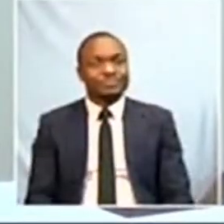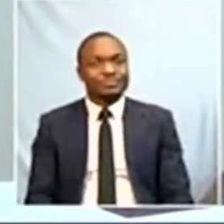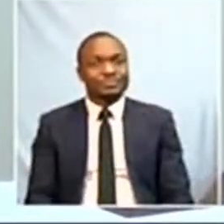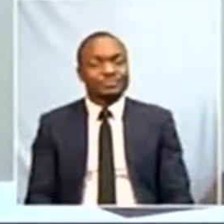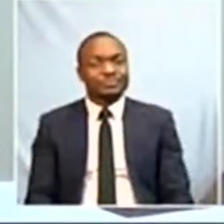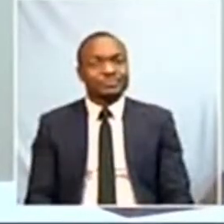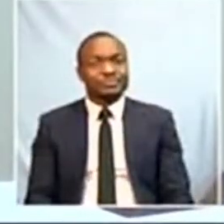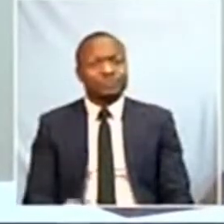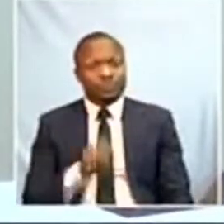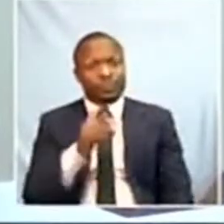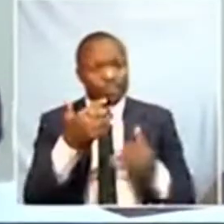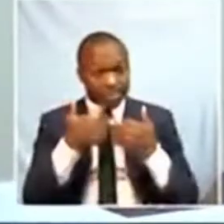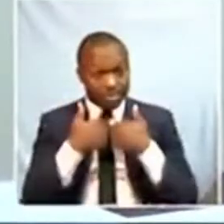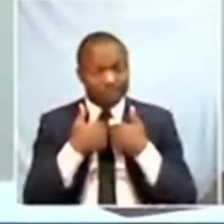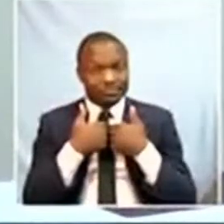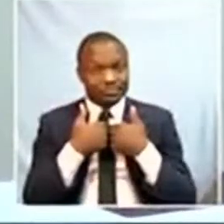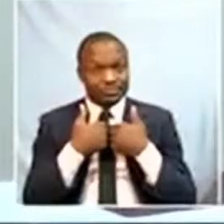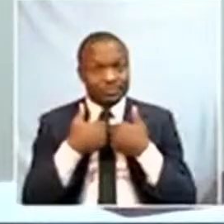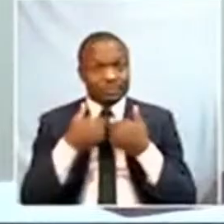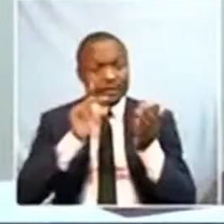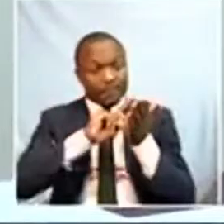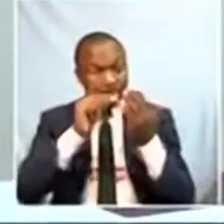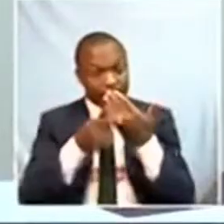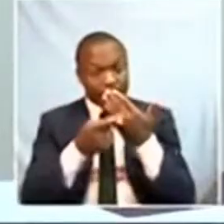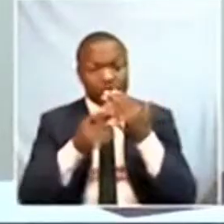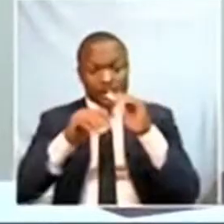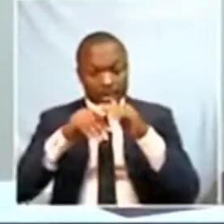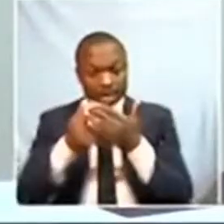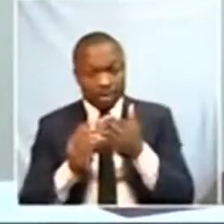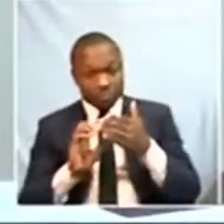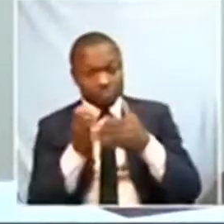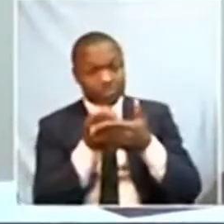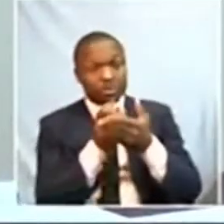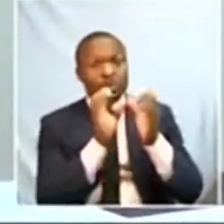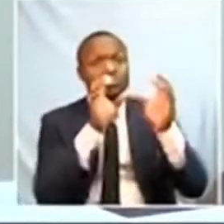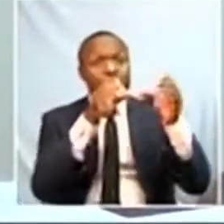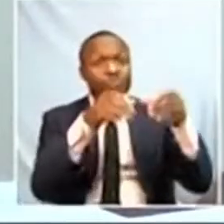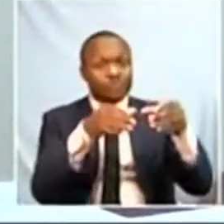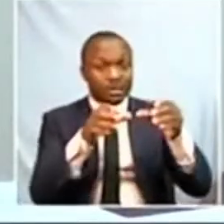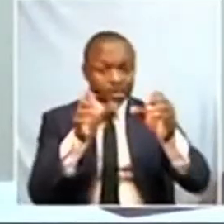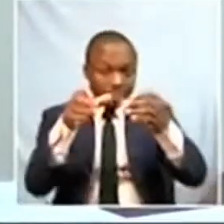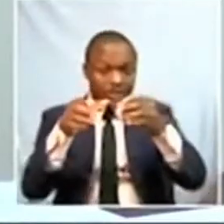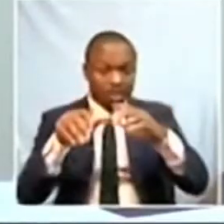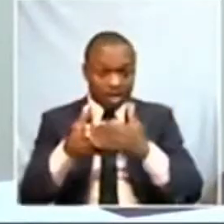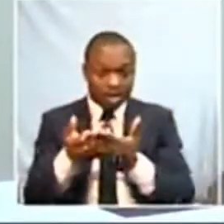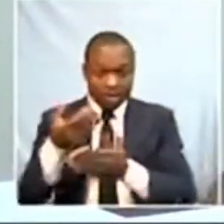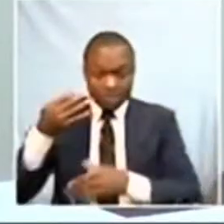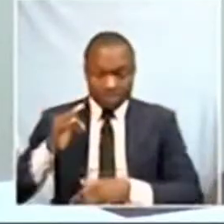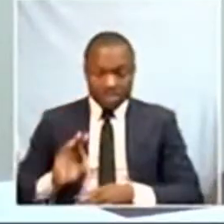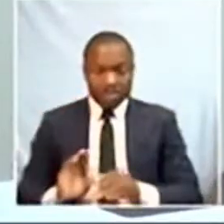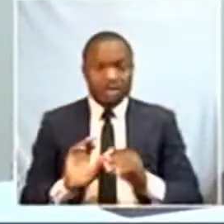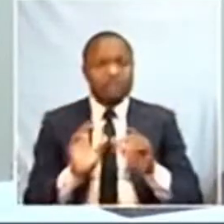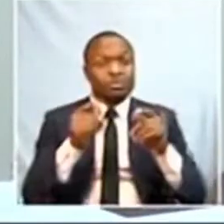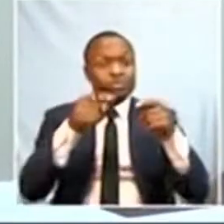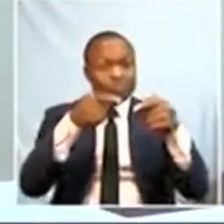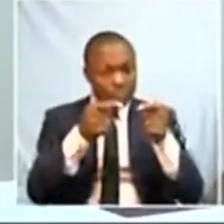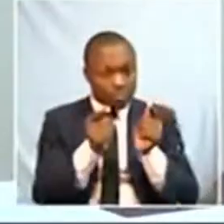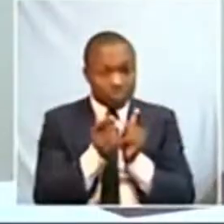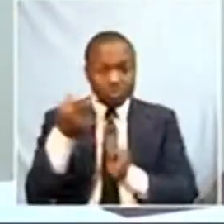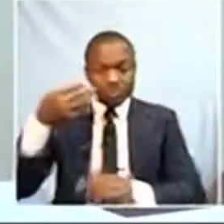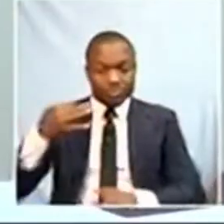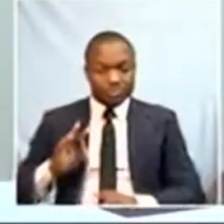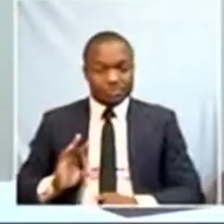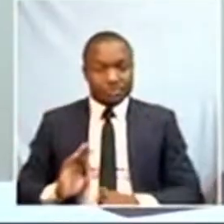or do you have a schedule on how we engage the communities, how we engage the beneficiaries in trying to